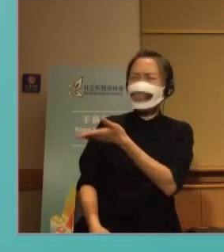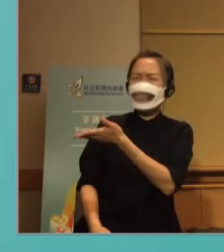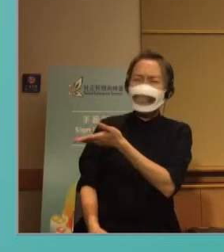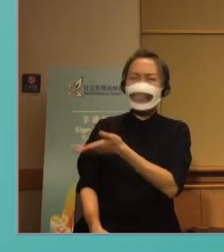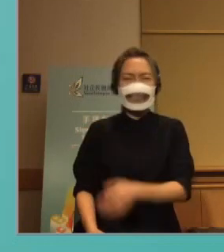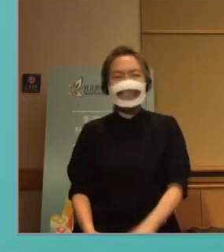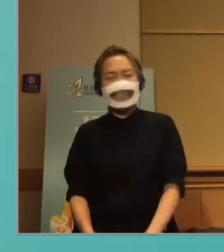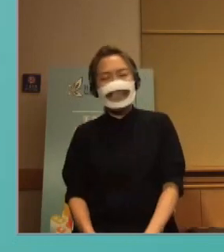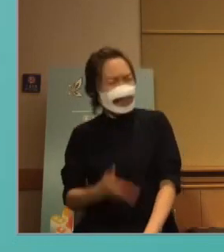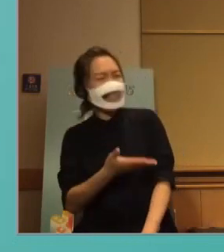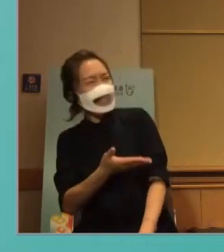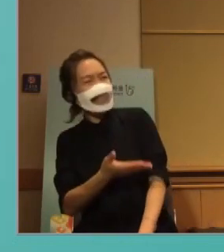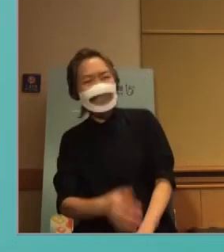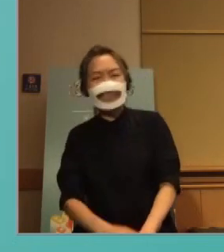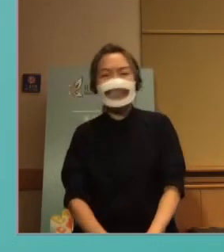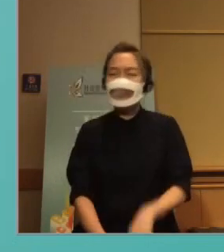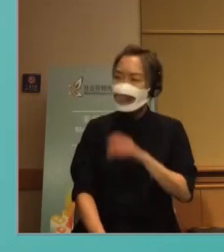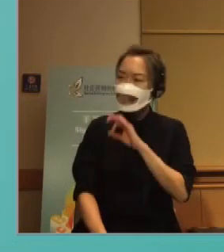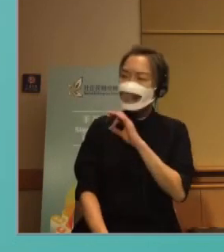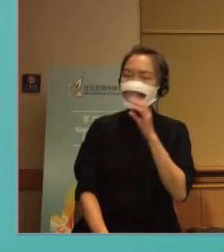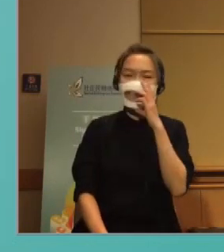Eric. Okay, so